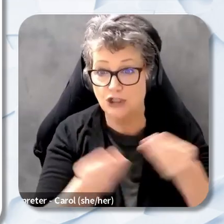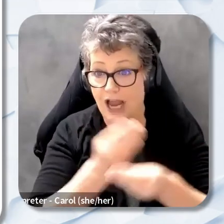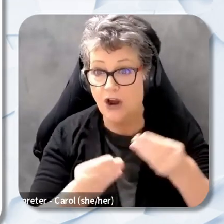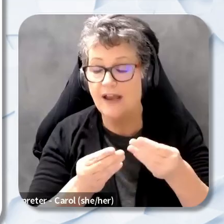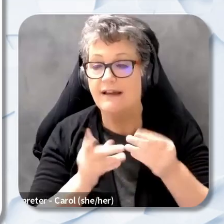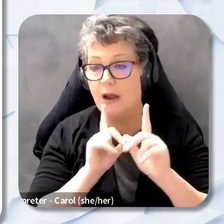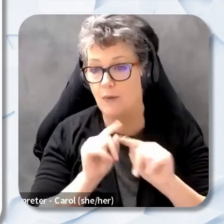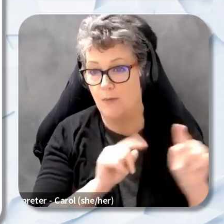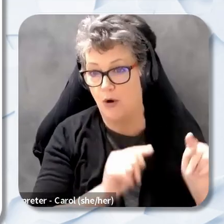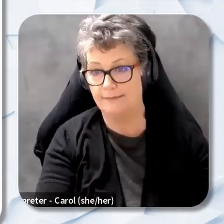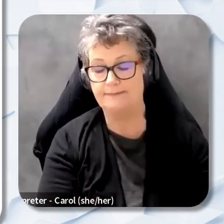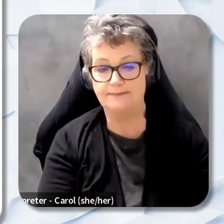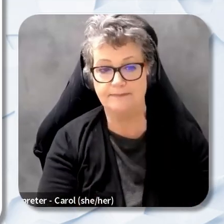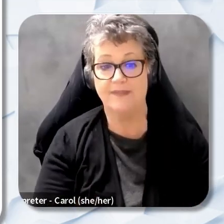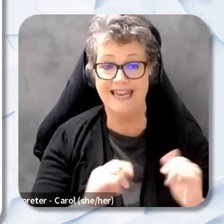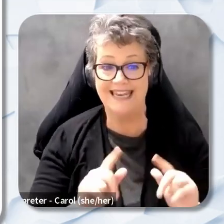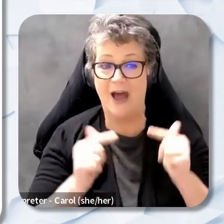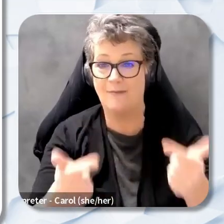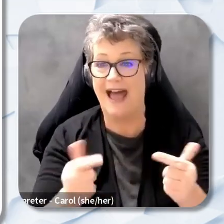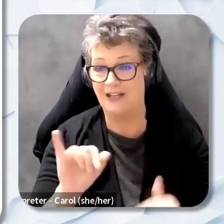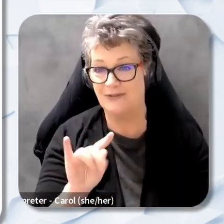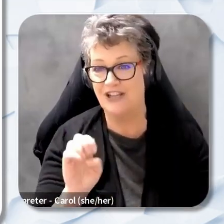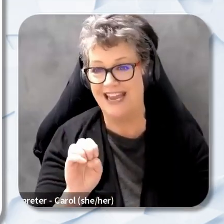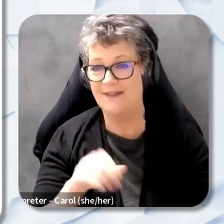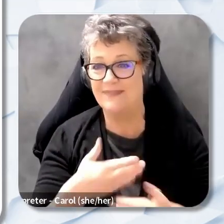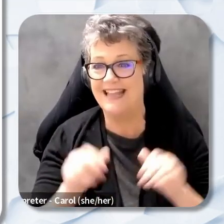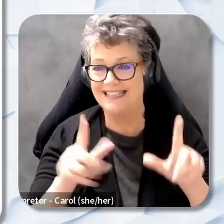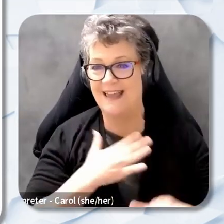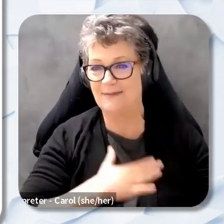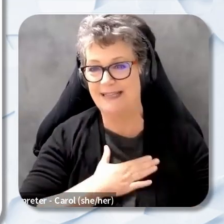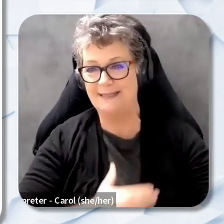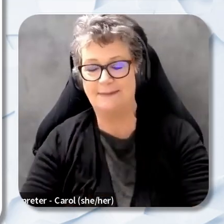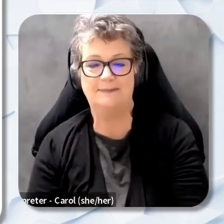reporting. Now back to Jade. Next slide, please.